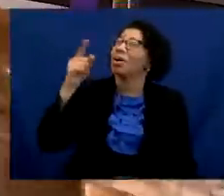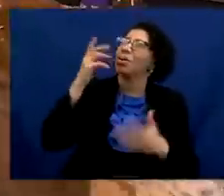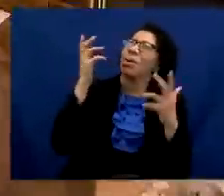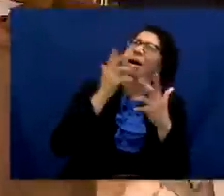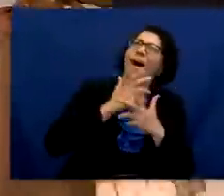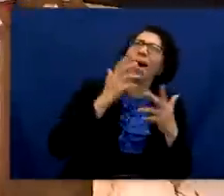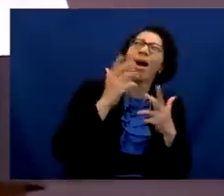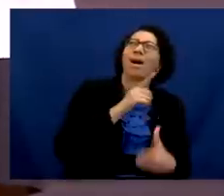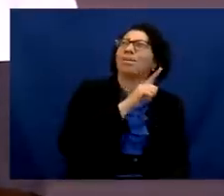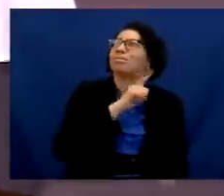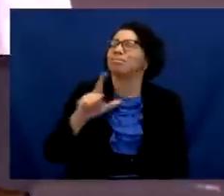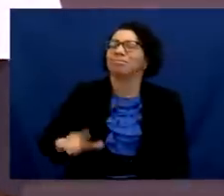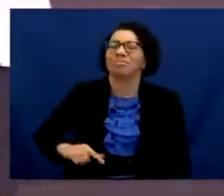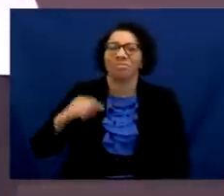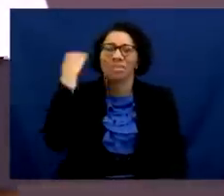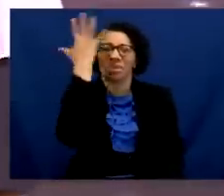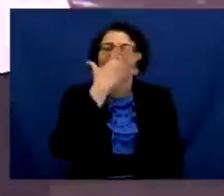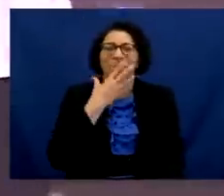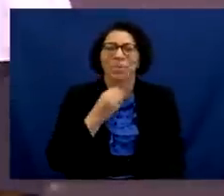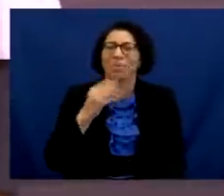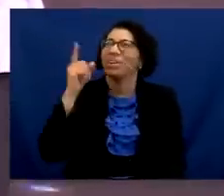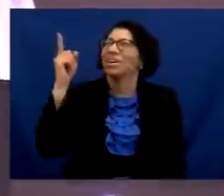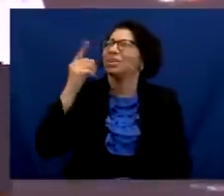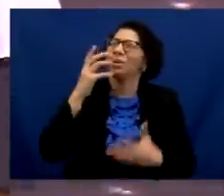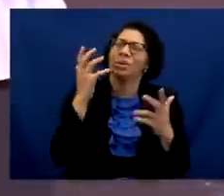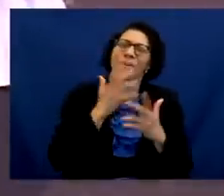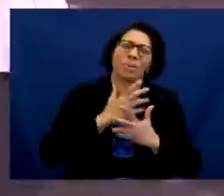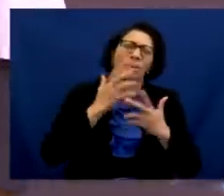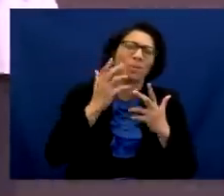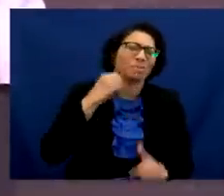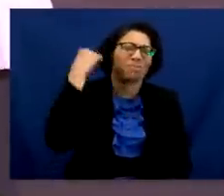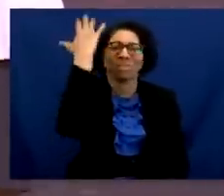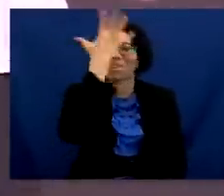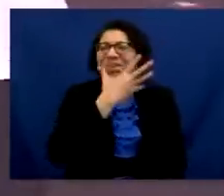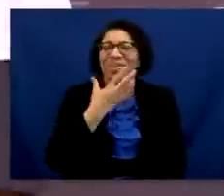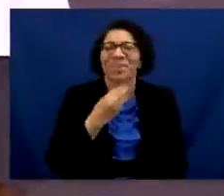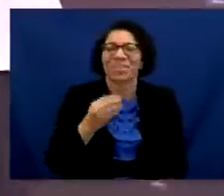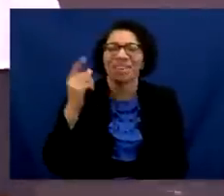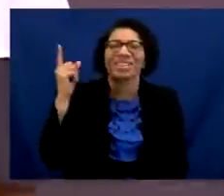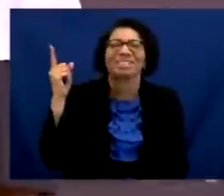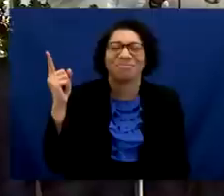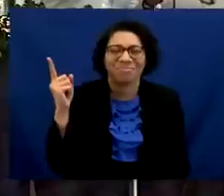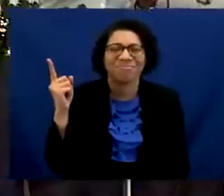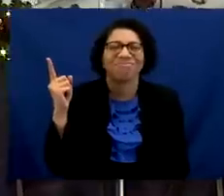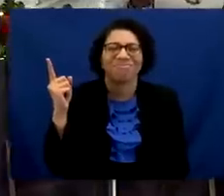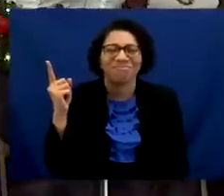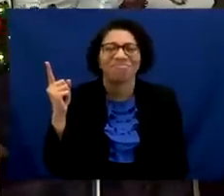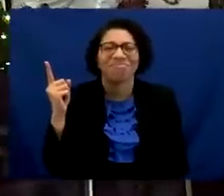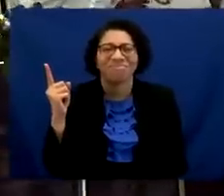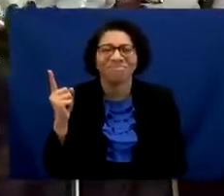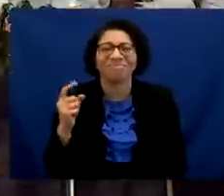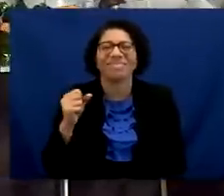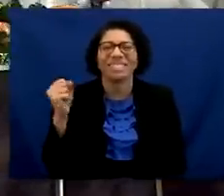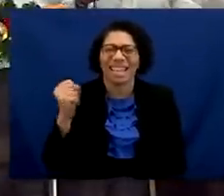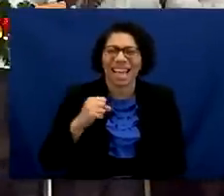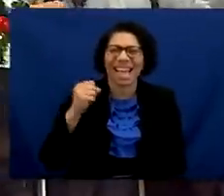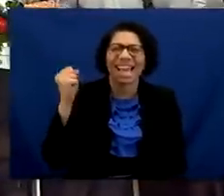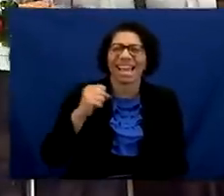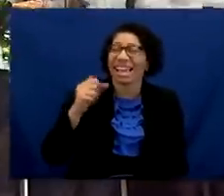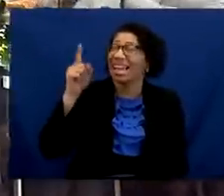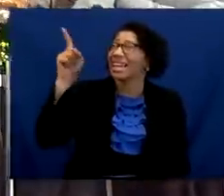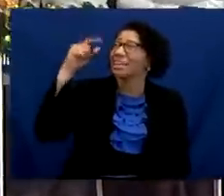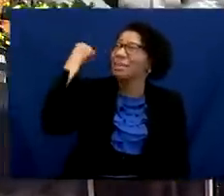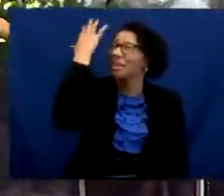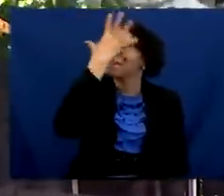the Lord beautiful? Isn't he beautiful? Isn't he beautiful? Say,